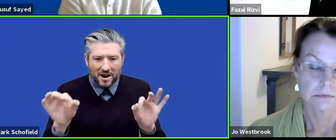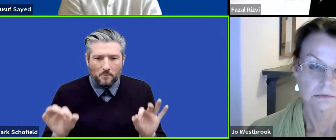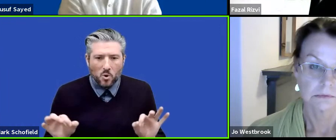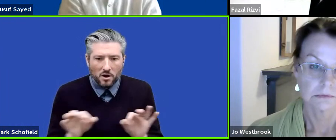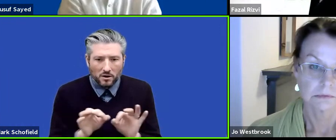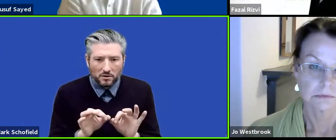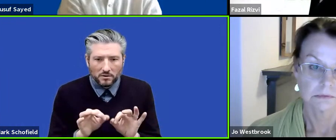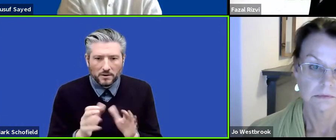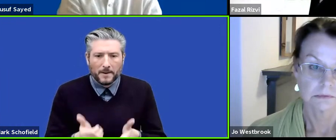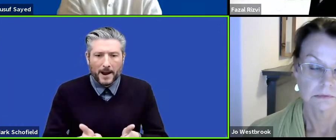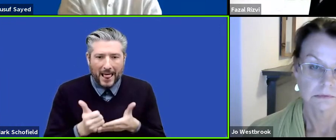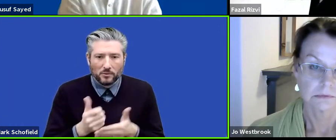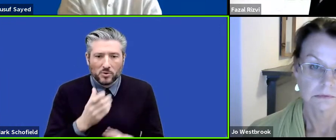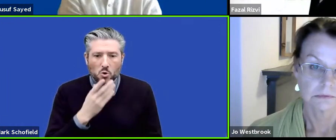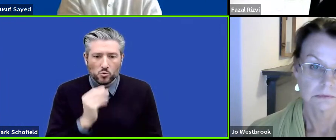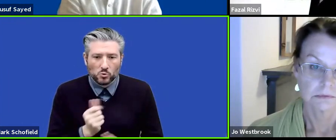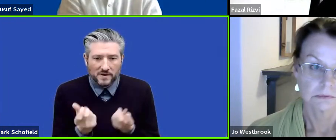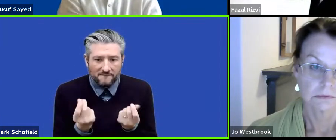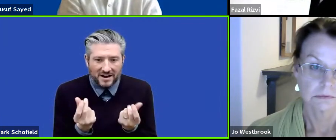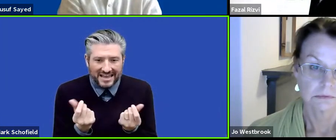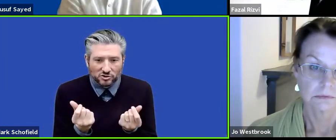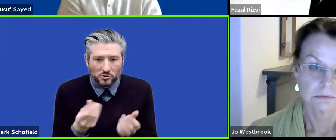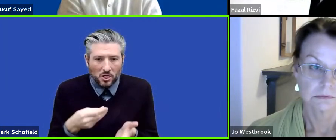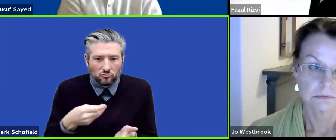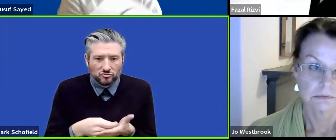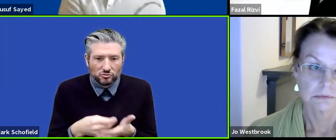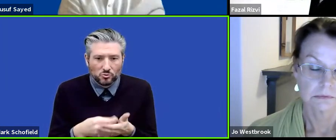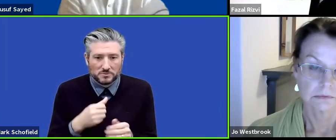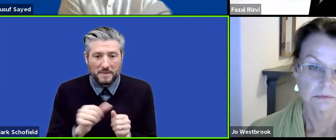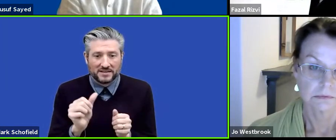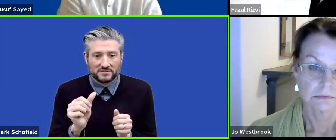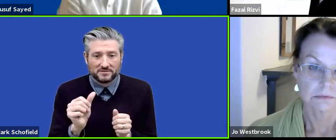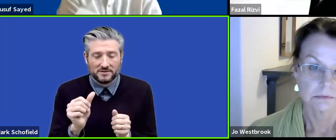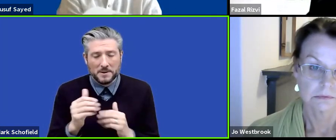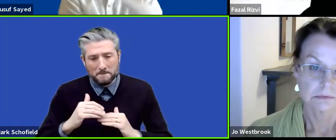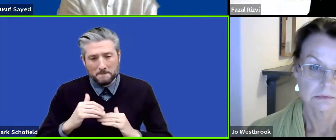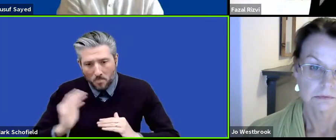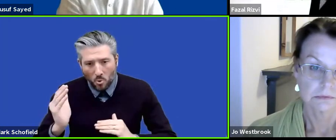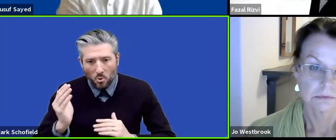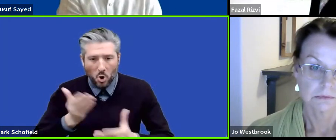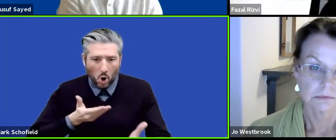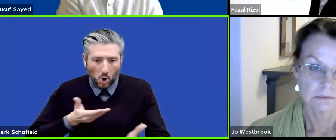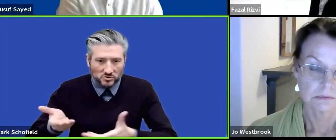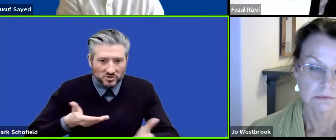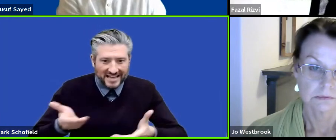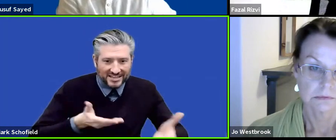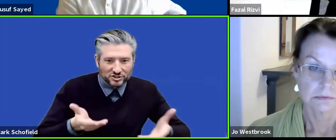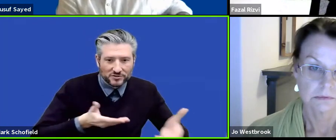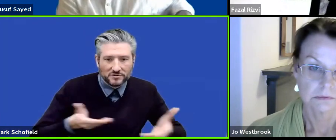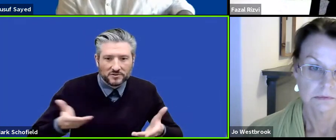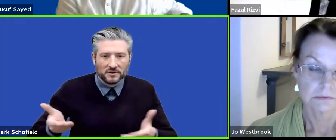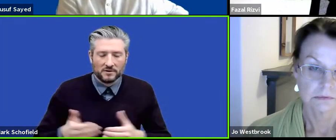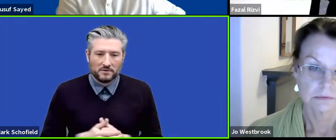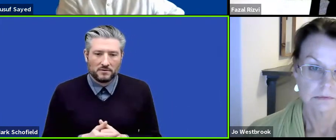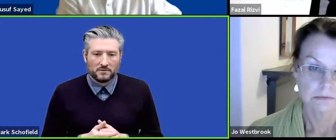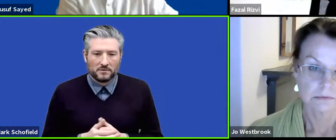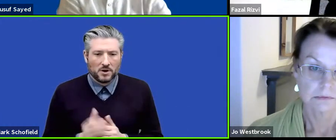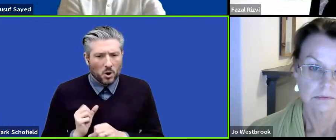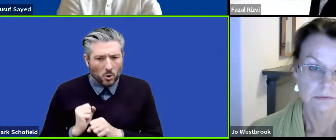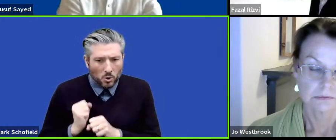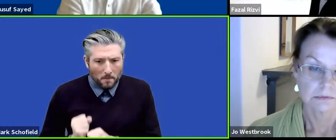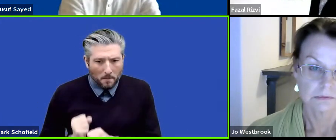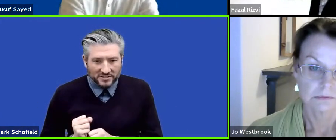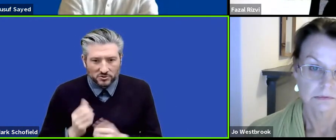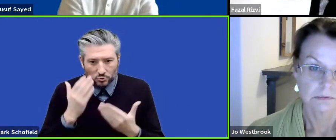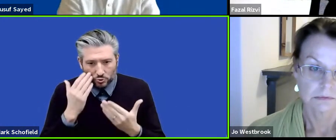financial resources, strengthening the effectiveness of consultations that actors, committing to recognizing education